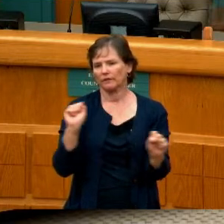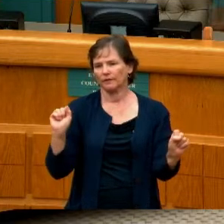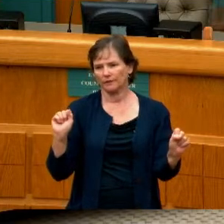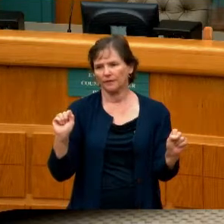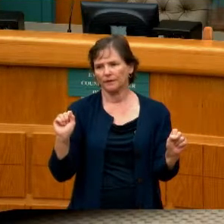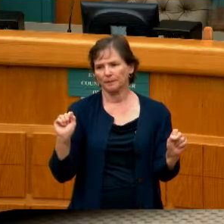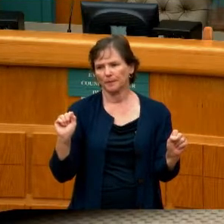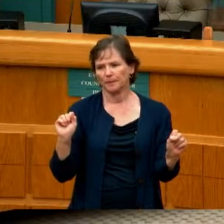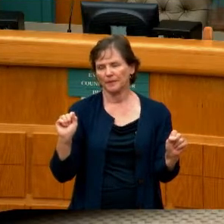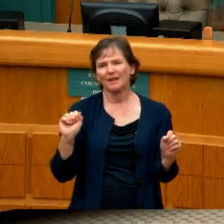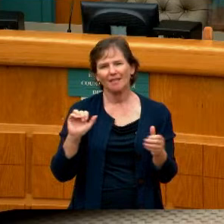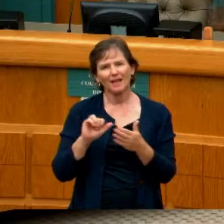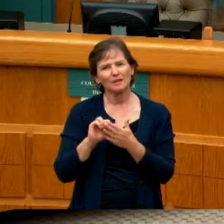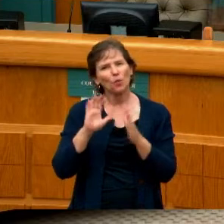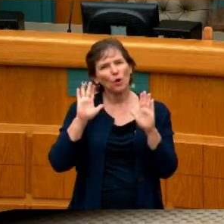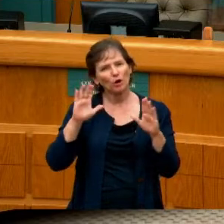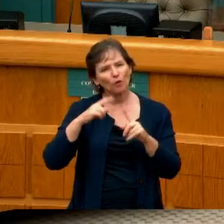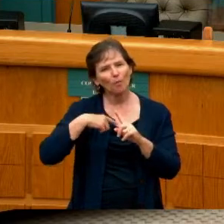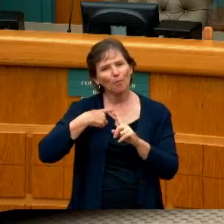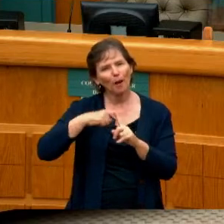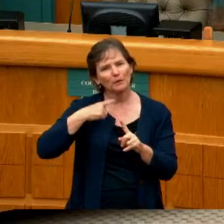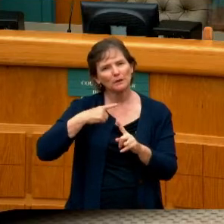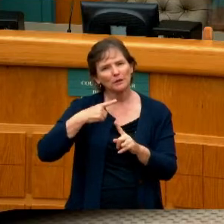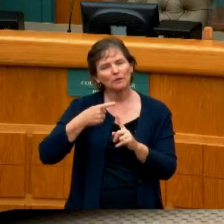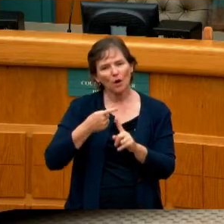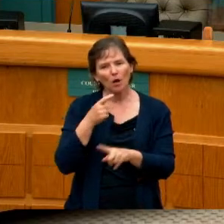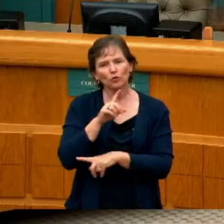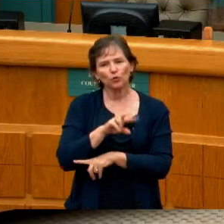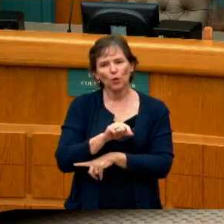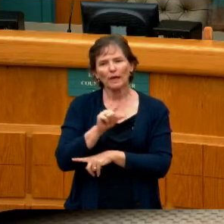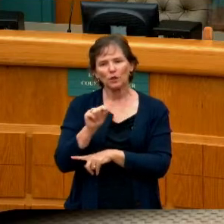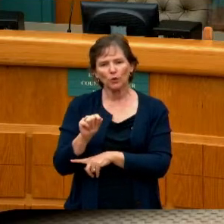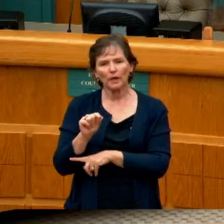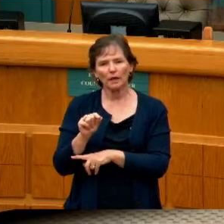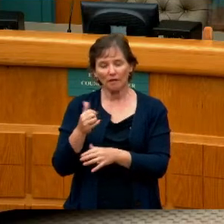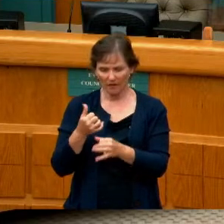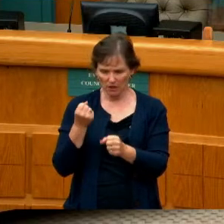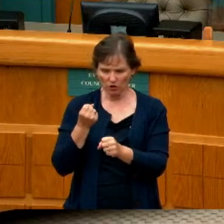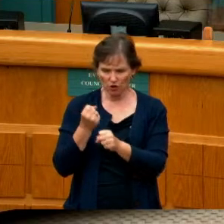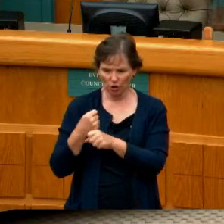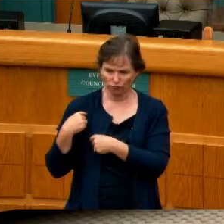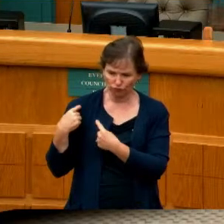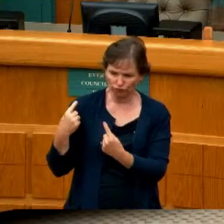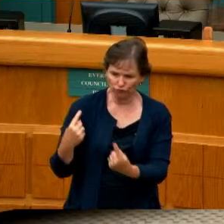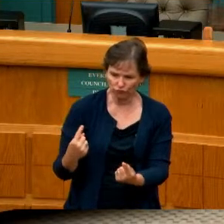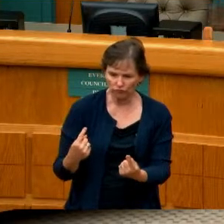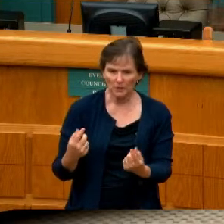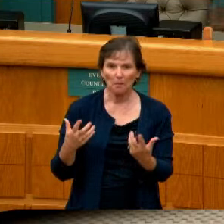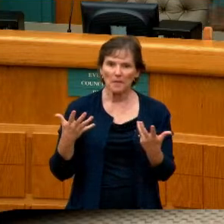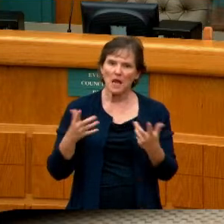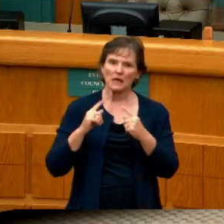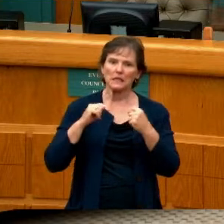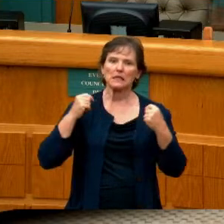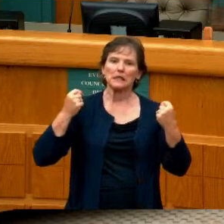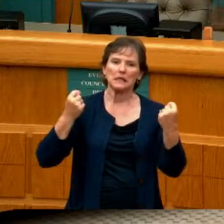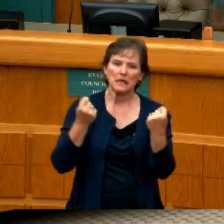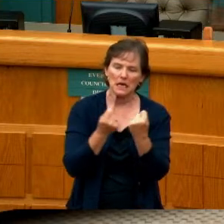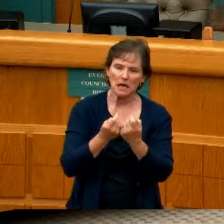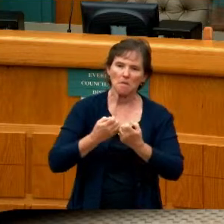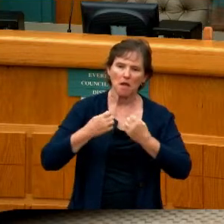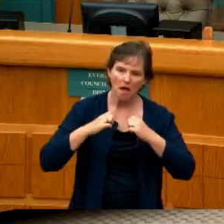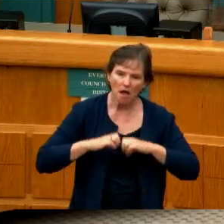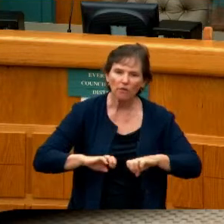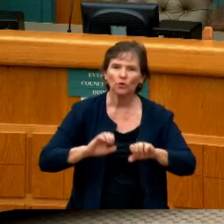together, how could that not be the good stuff? Everything about 2020 has been a team